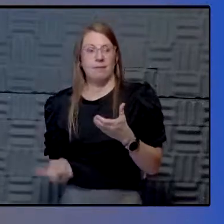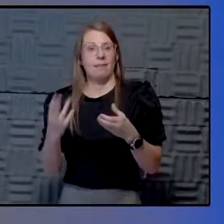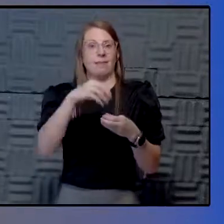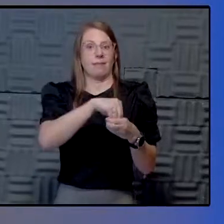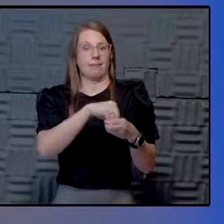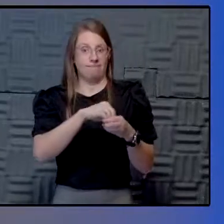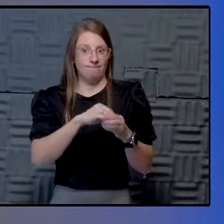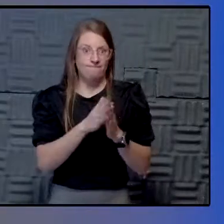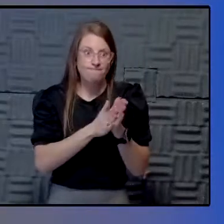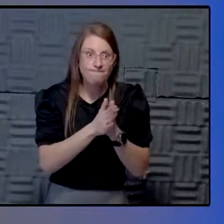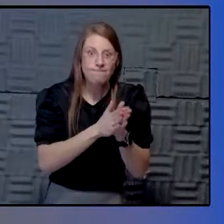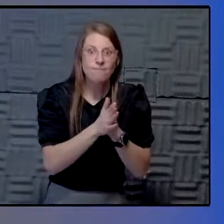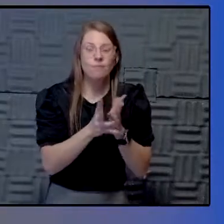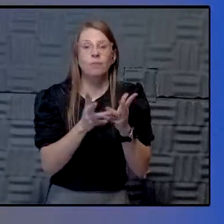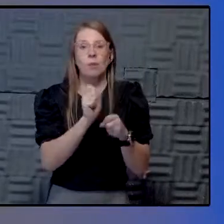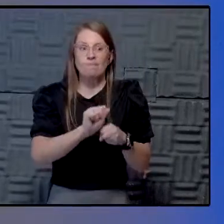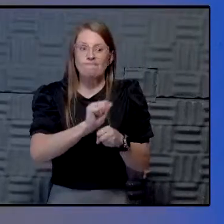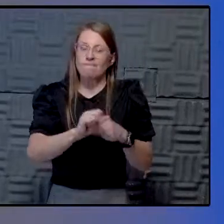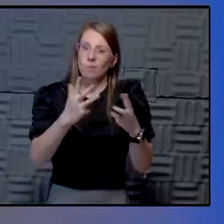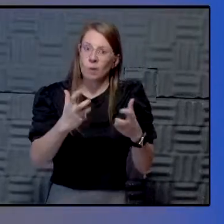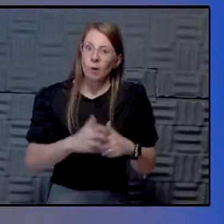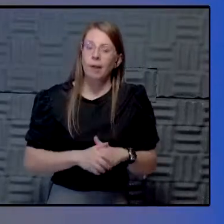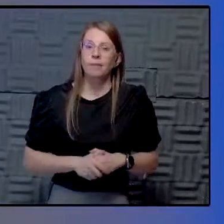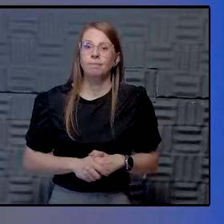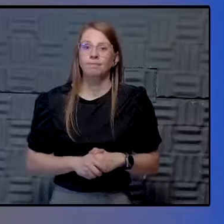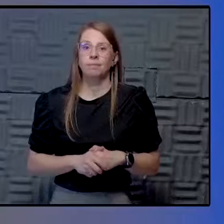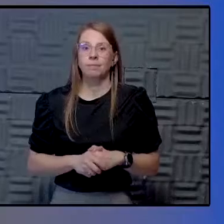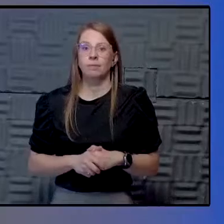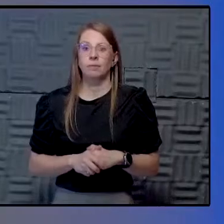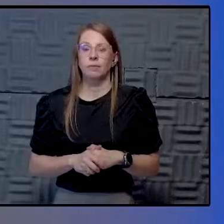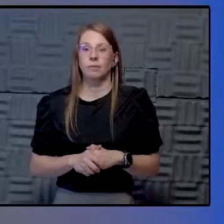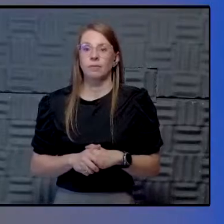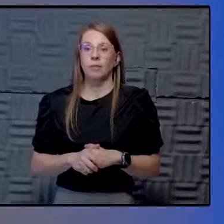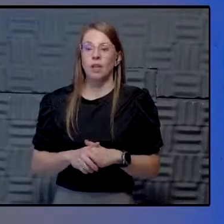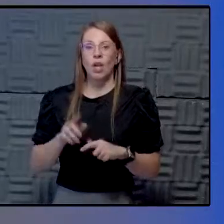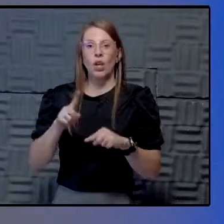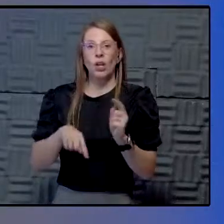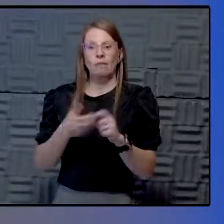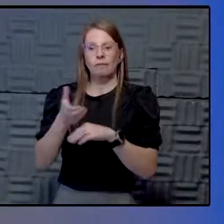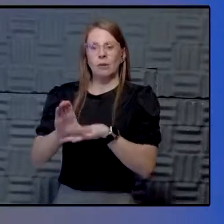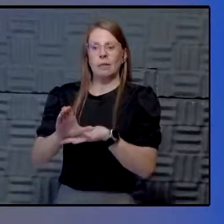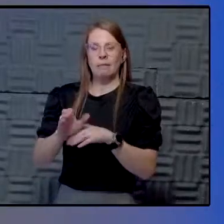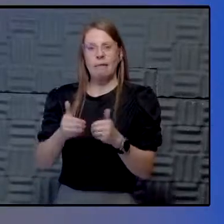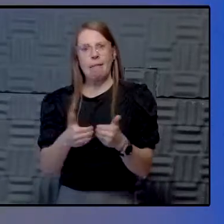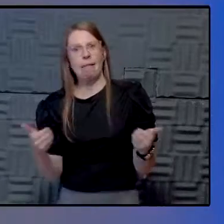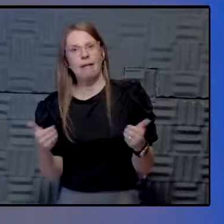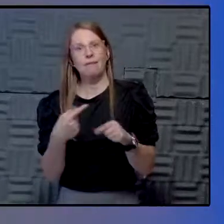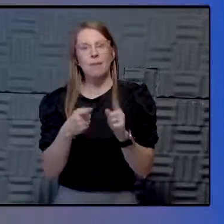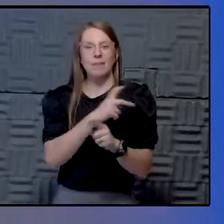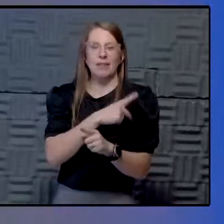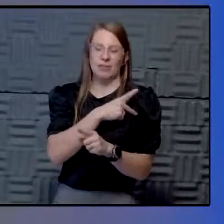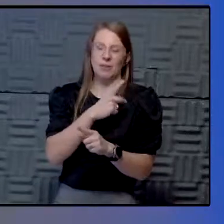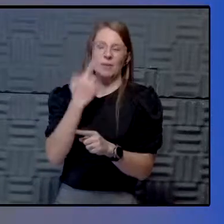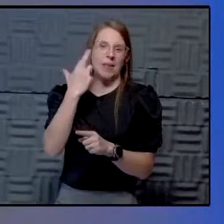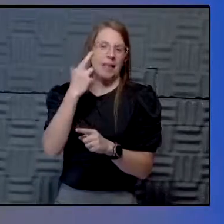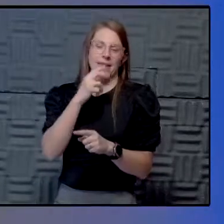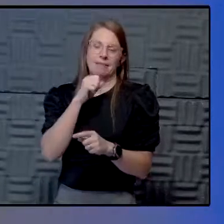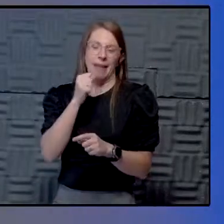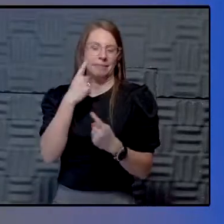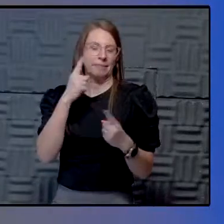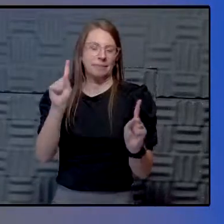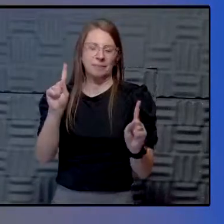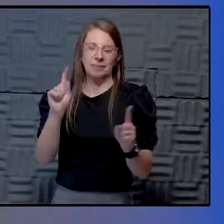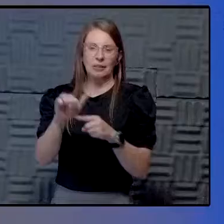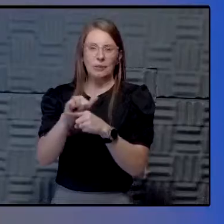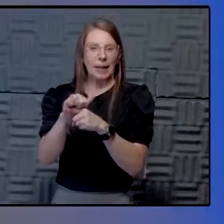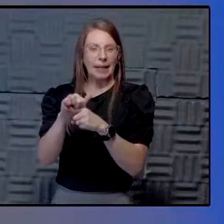what they signed up to do. And so we almost couldn't keep our trainees away from the patients, and immediately we realized this isn't going to work. So our